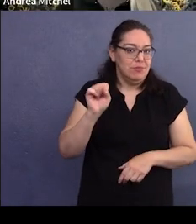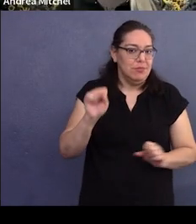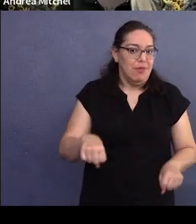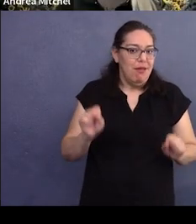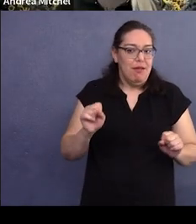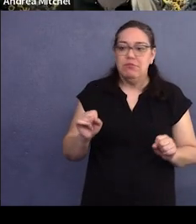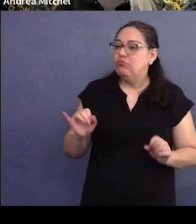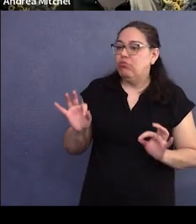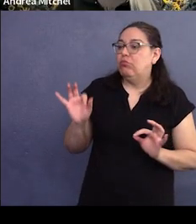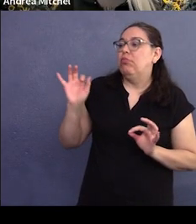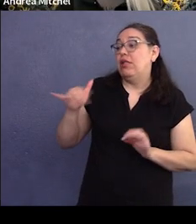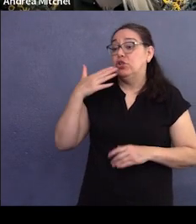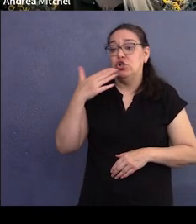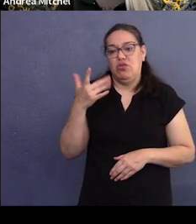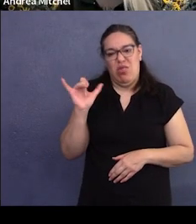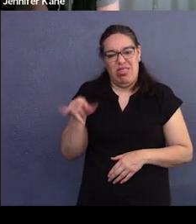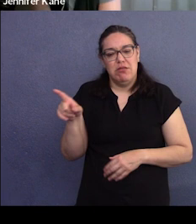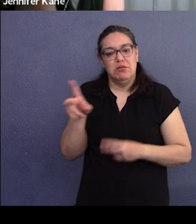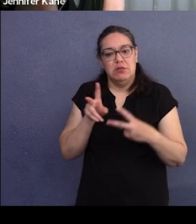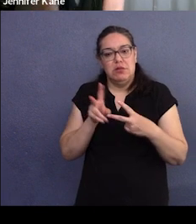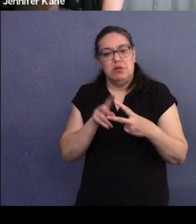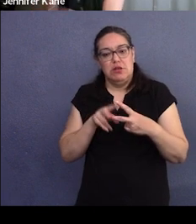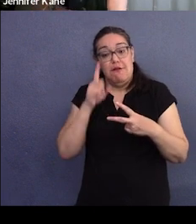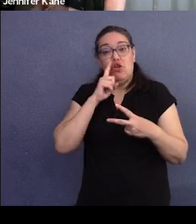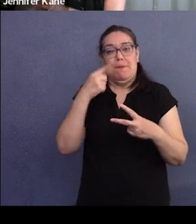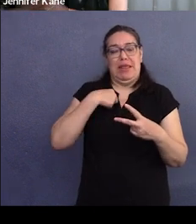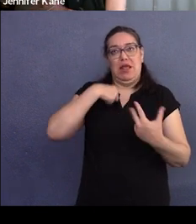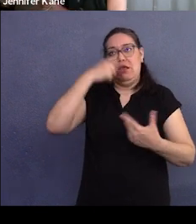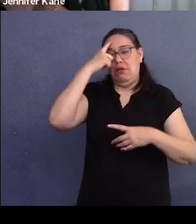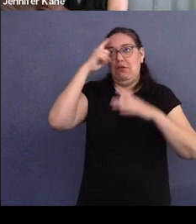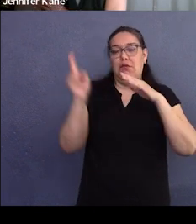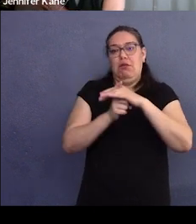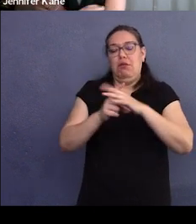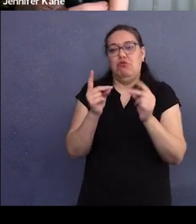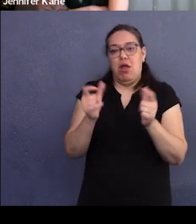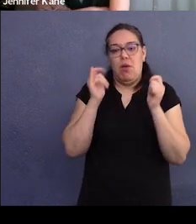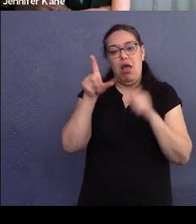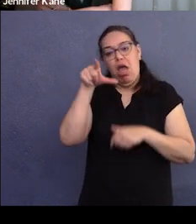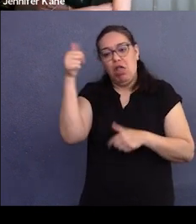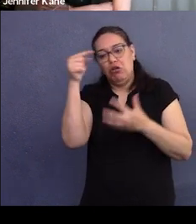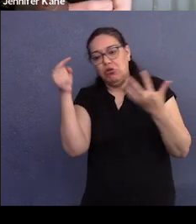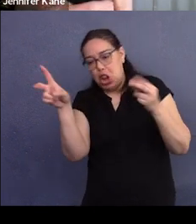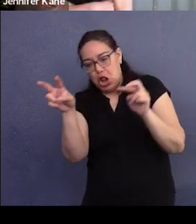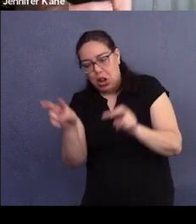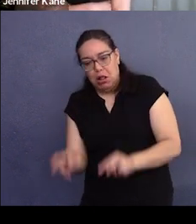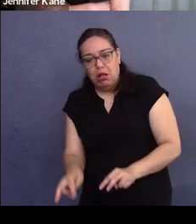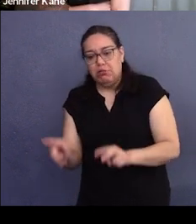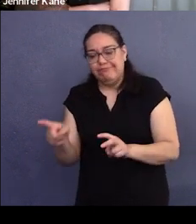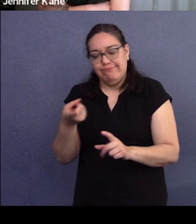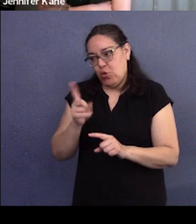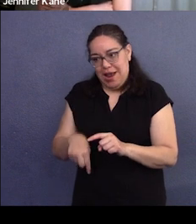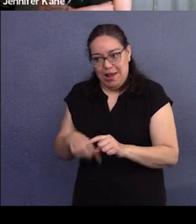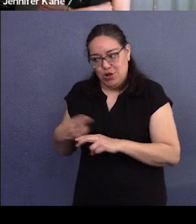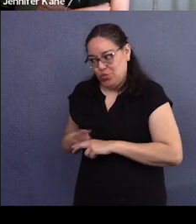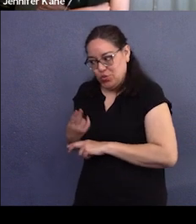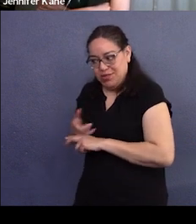Yeah, that's good. So, So those are the two that would sort of come in. The other ones, are not applicable in a lot